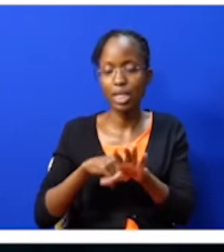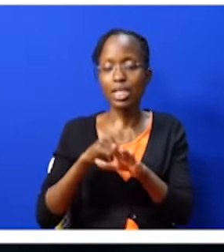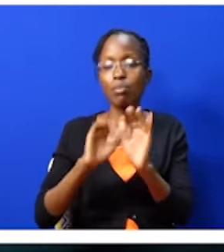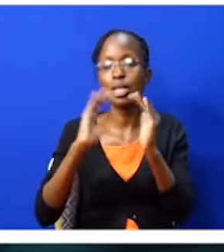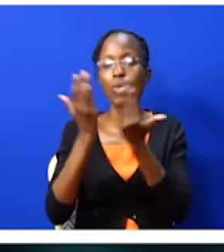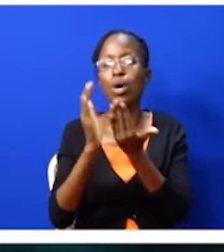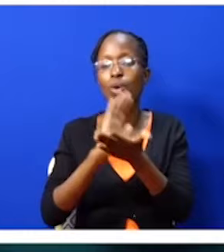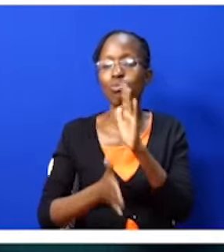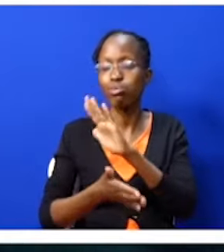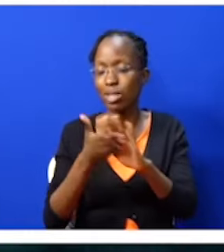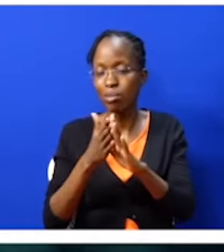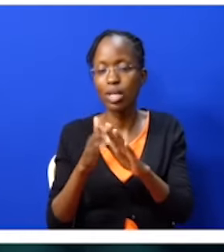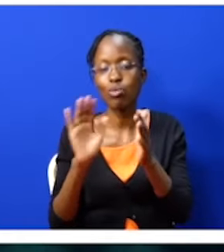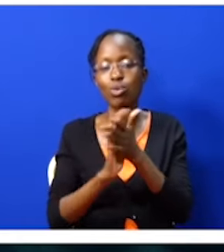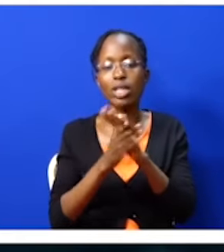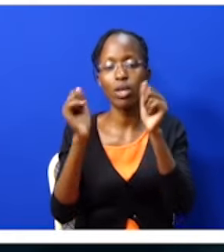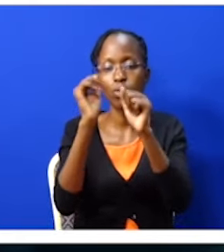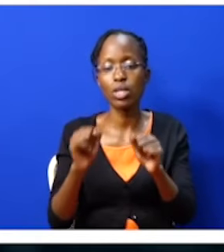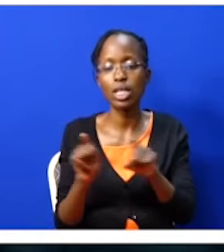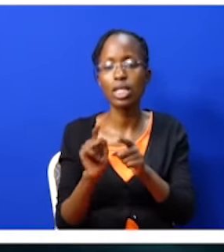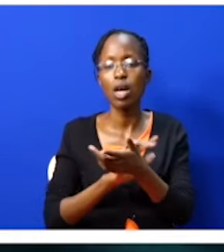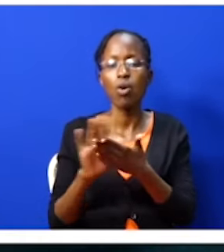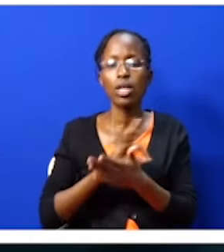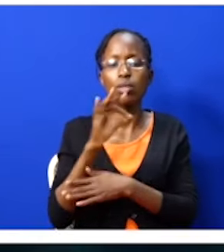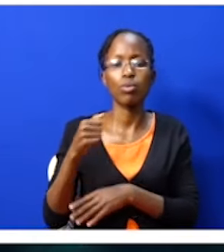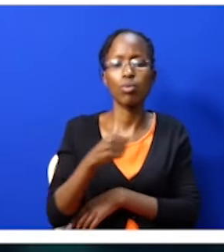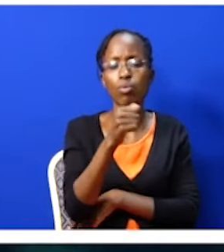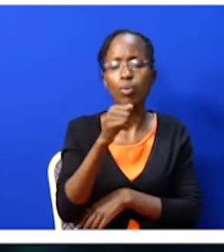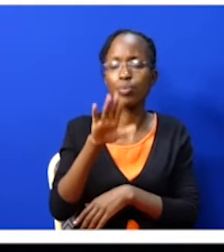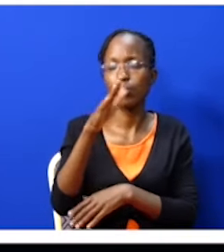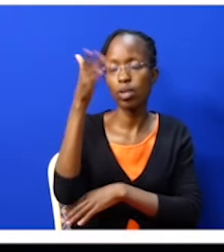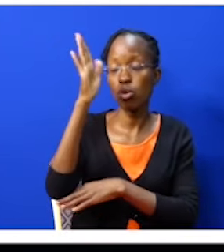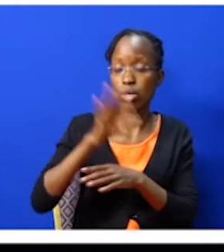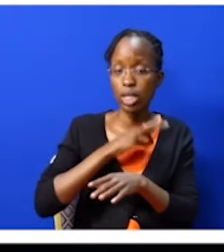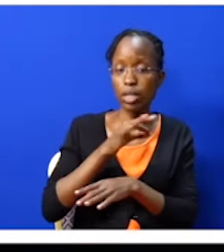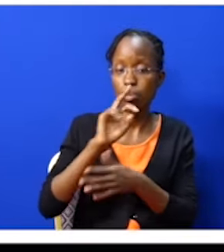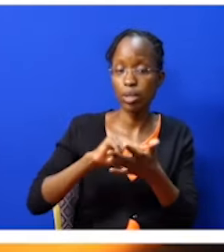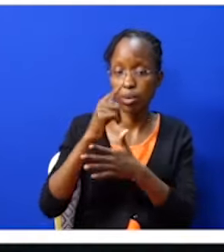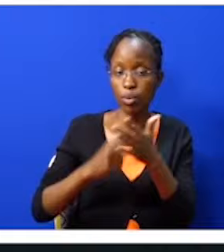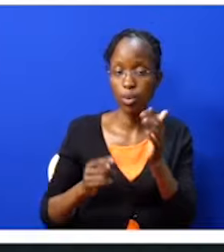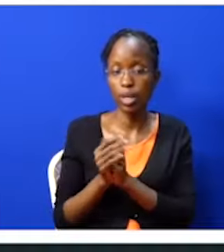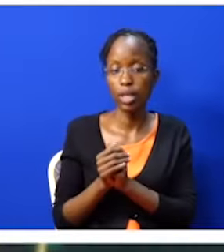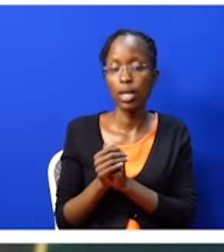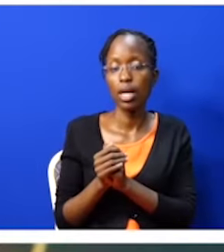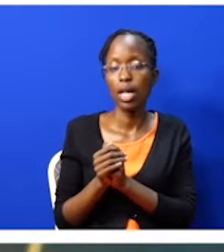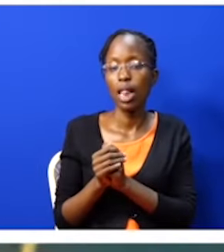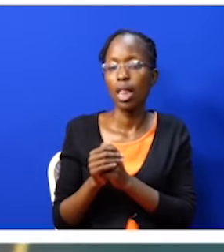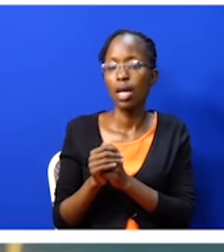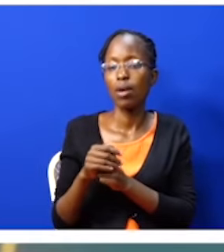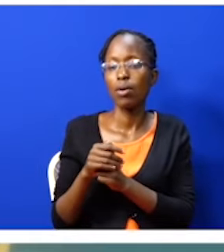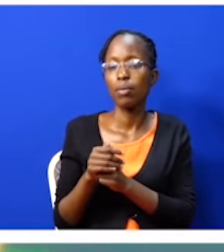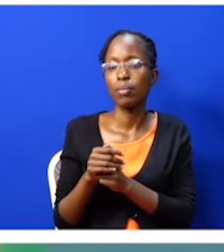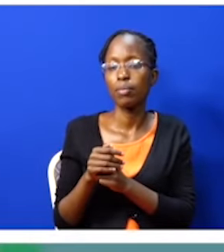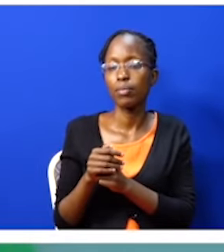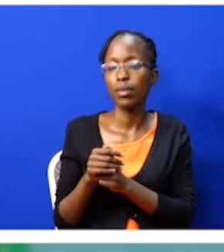bring about life and order and beauty. Okay, but what is God's Spirit? Yeah, so the Spirit is the way the biblical authors talk about God's